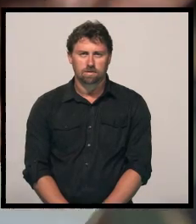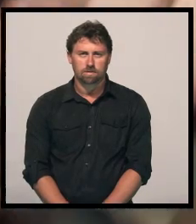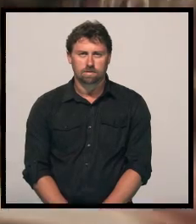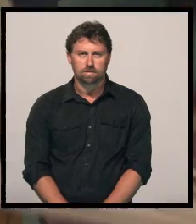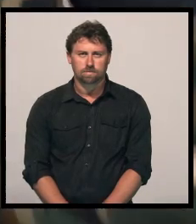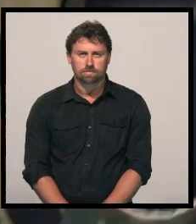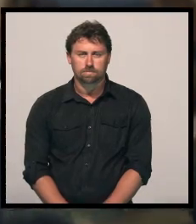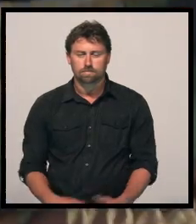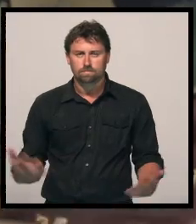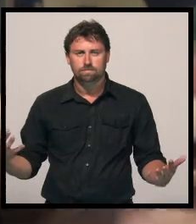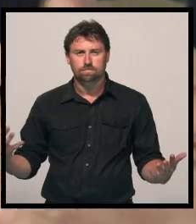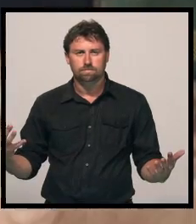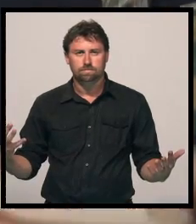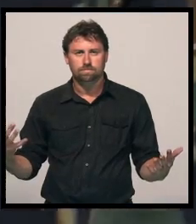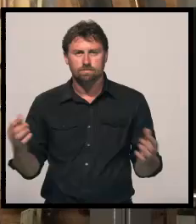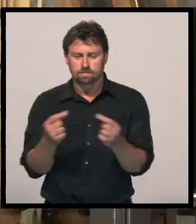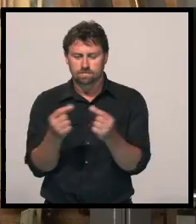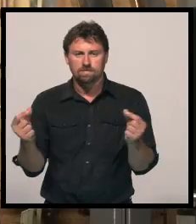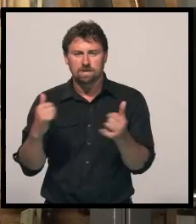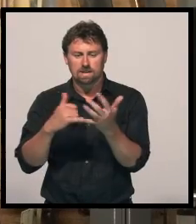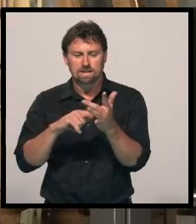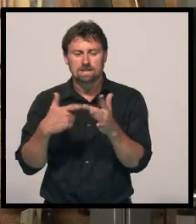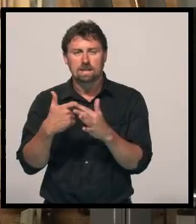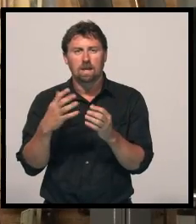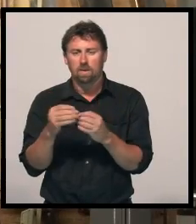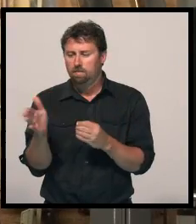And then you have one bit of sticking with 2 miters.